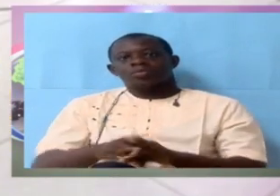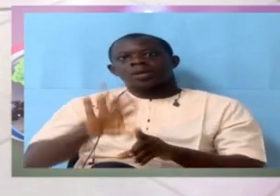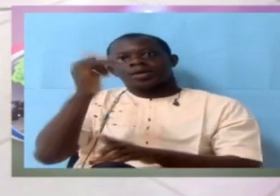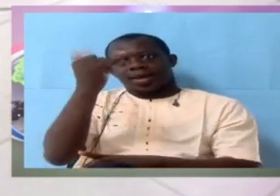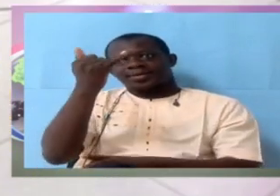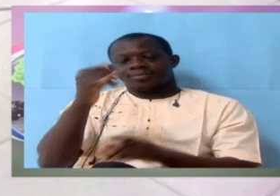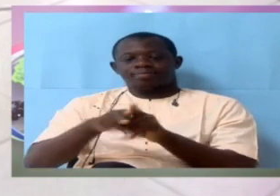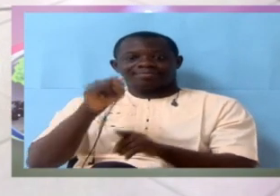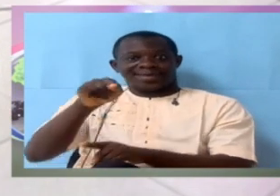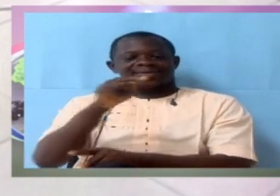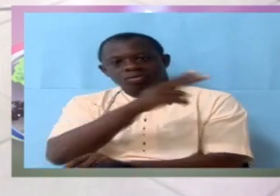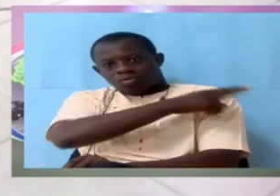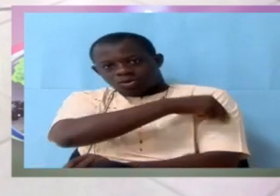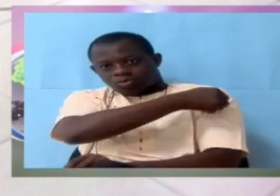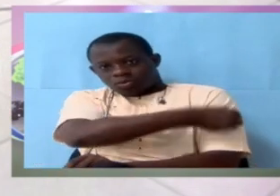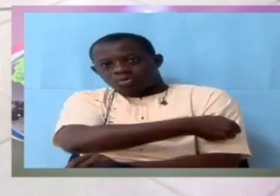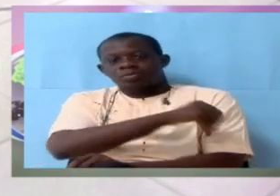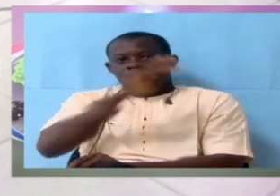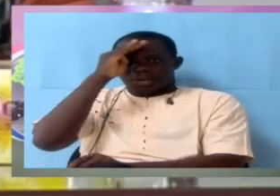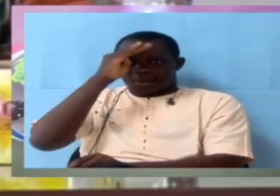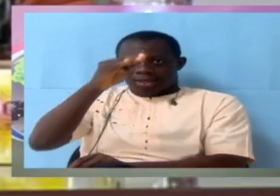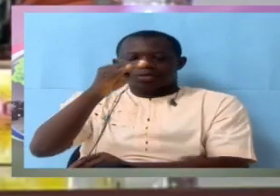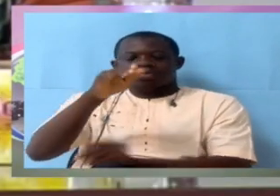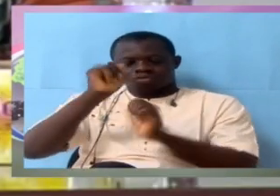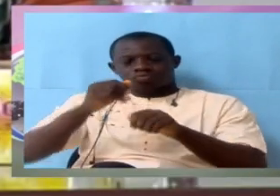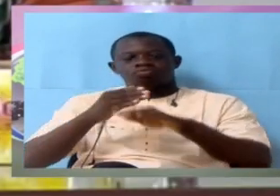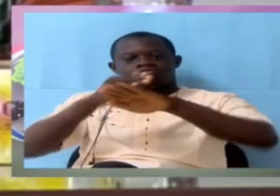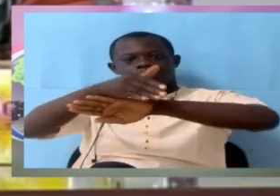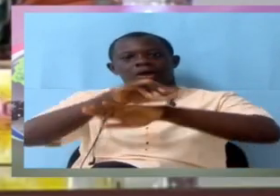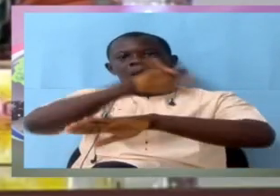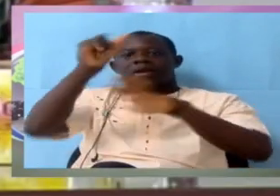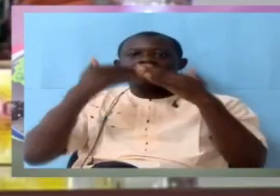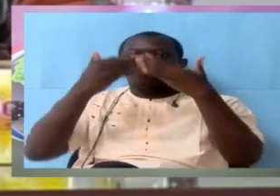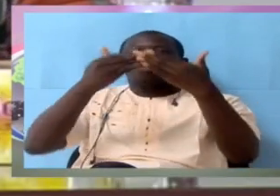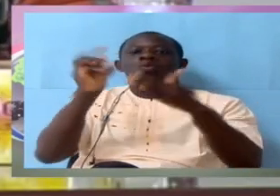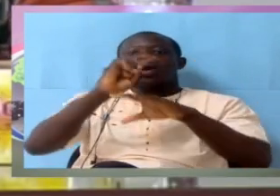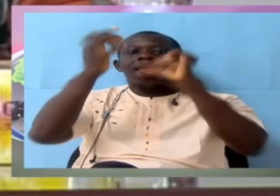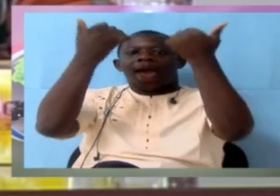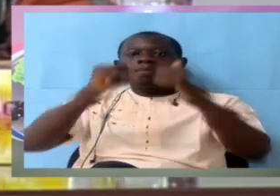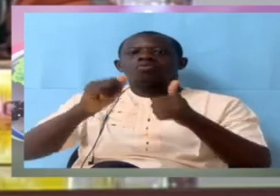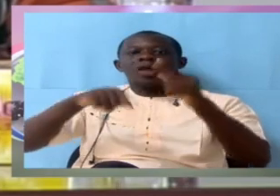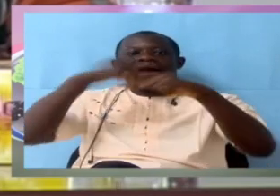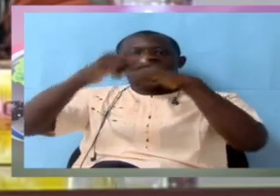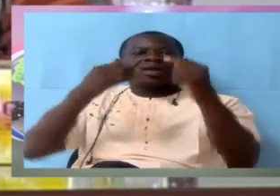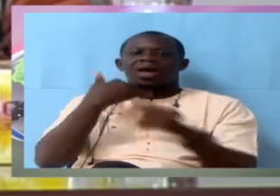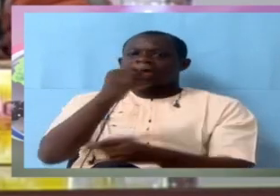Yes, that's the hospital. Thank you. You may continue to tell us what happened after they asked you to come back the next